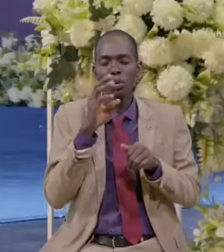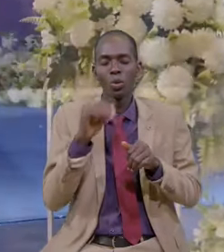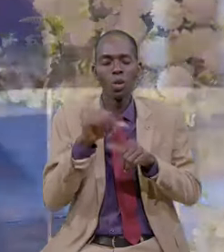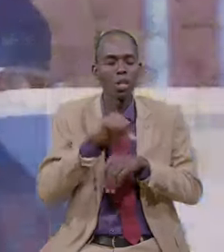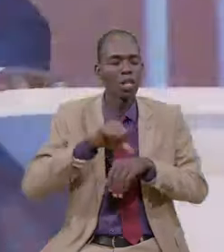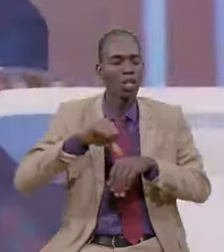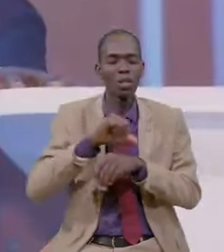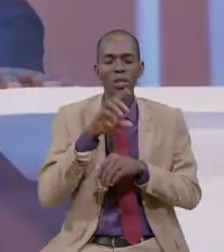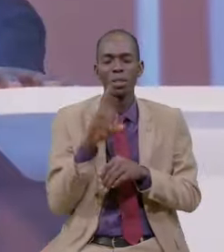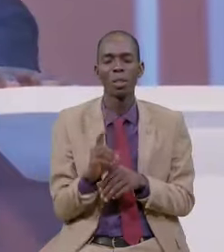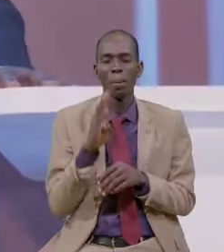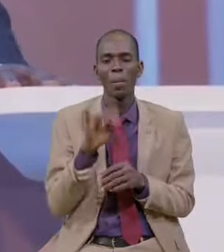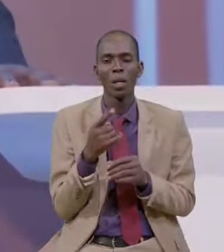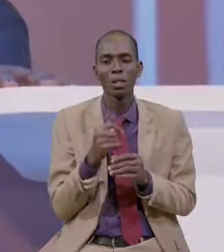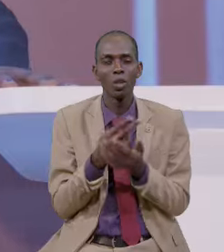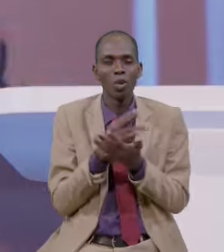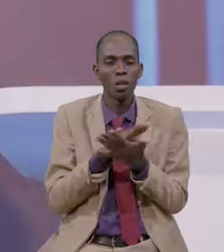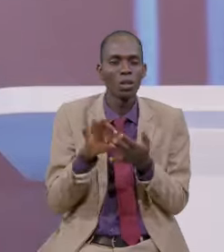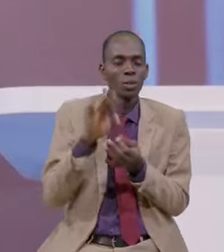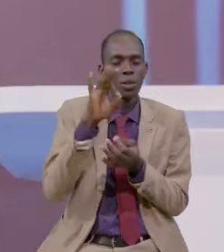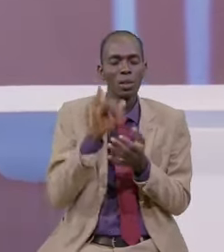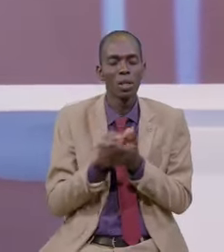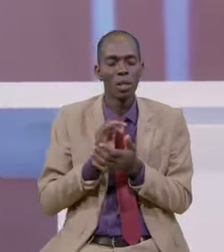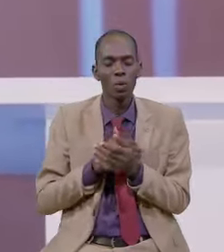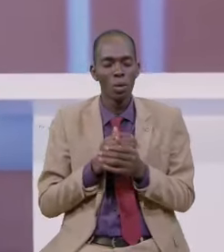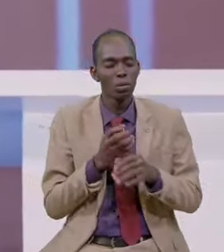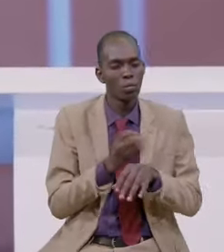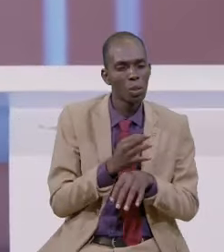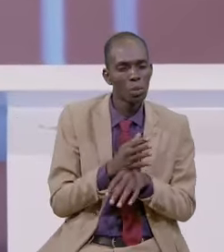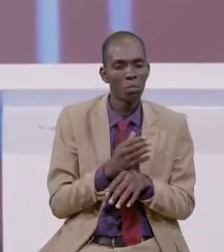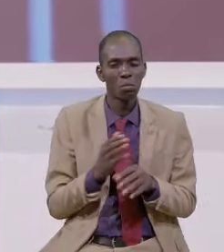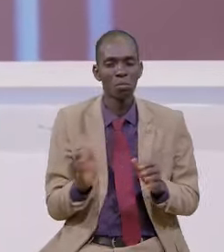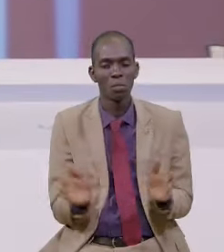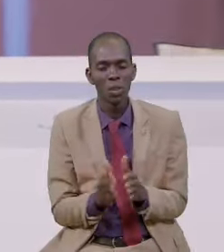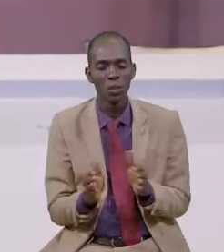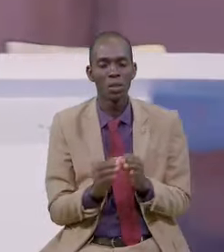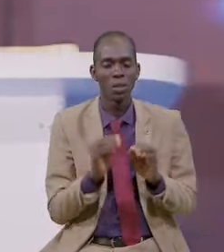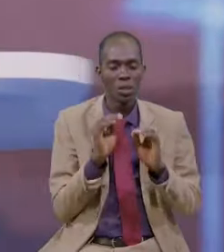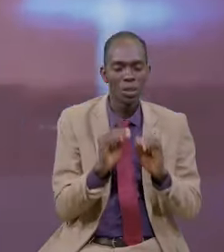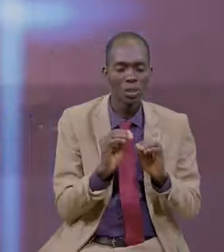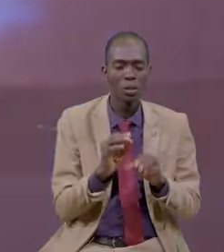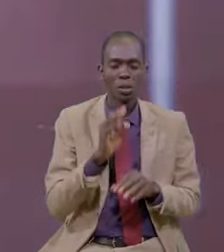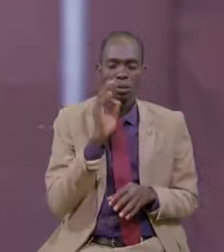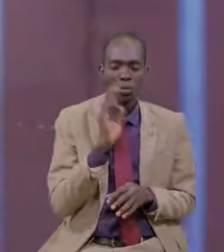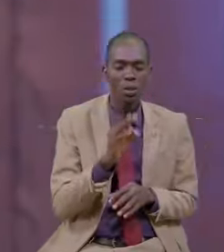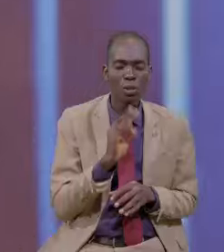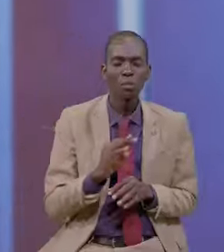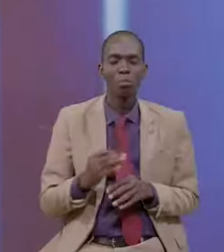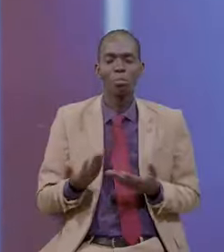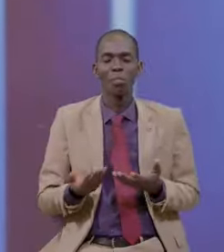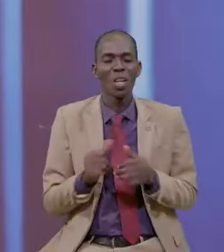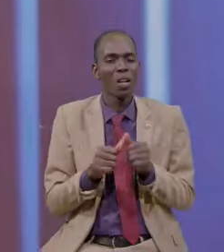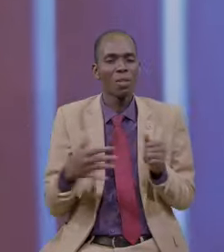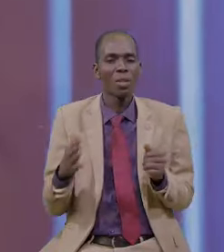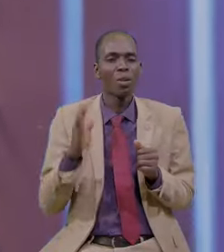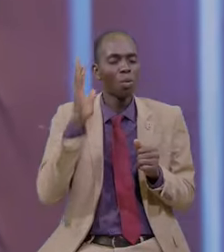our ministry, our preaching, our counseling, everything we do will bring up